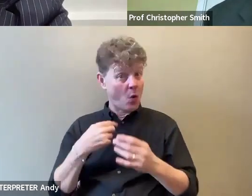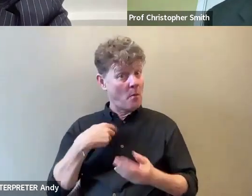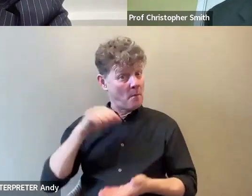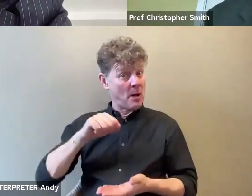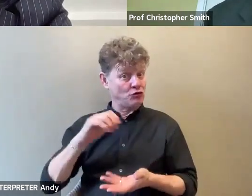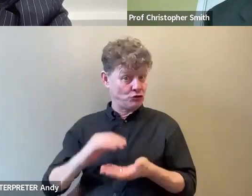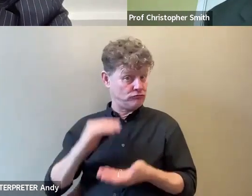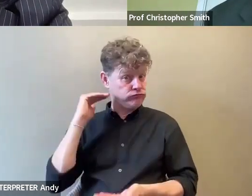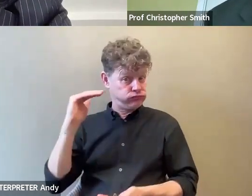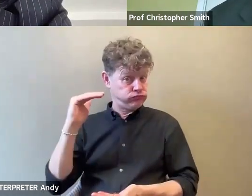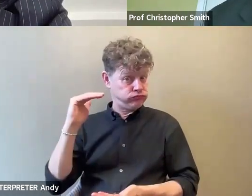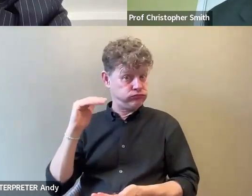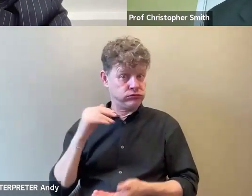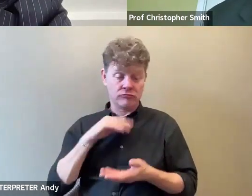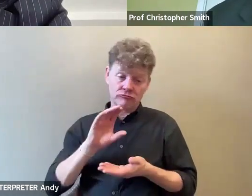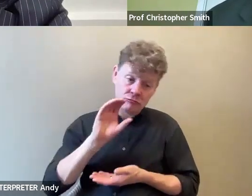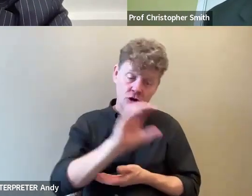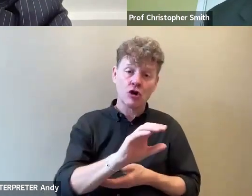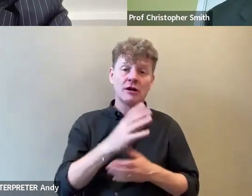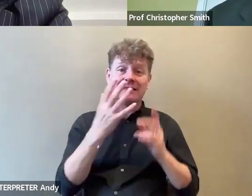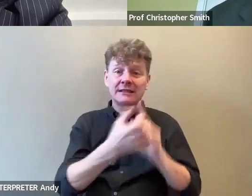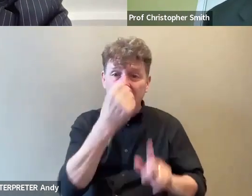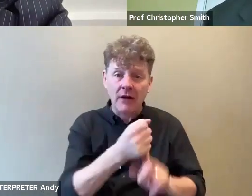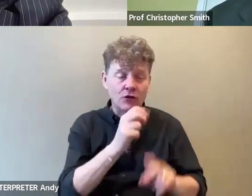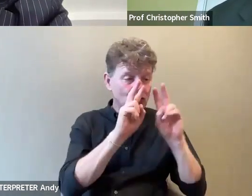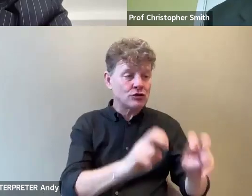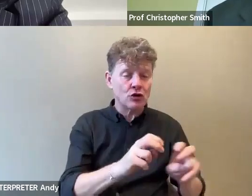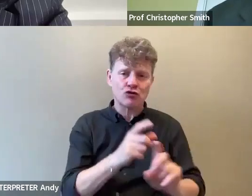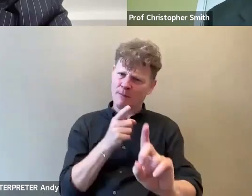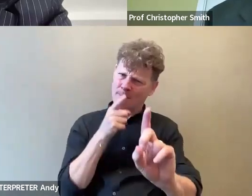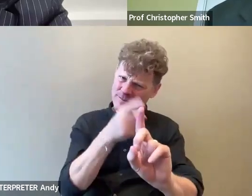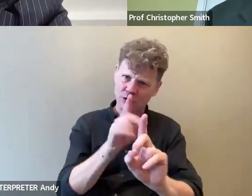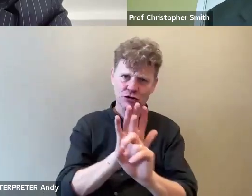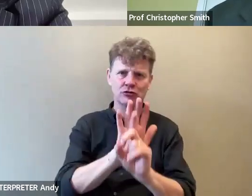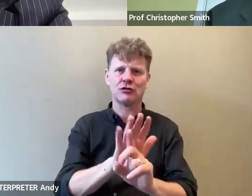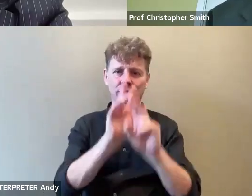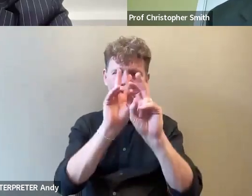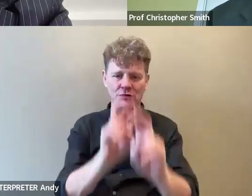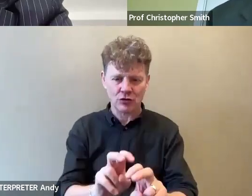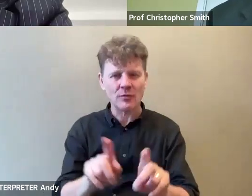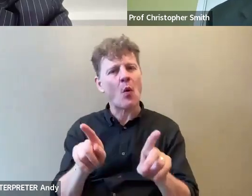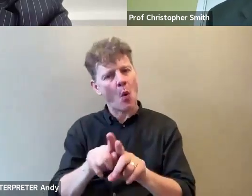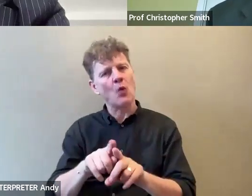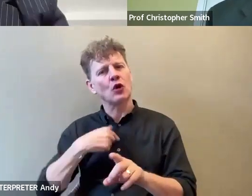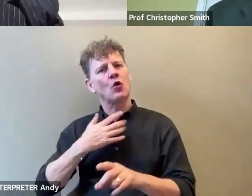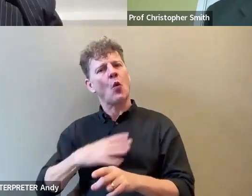we do in terms of discovery research and mission-driven research, but we also hope to intervene in research culture.